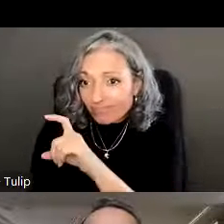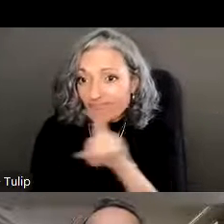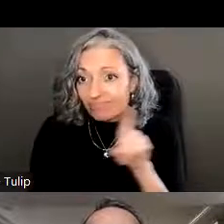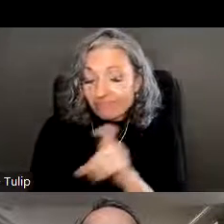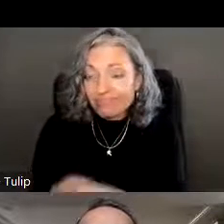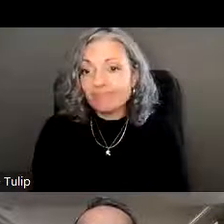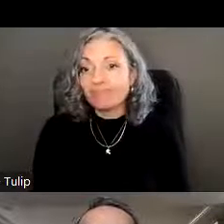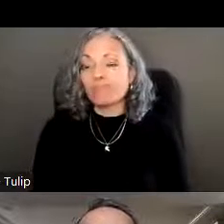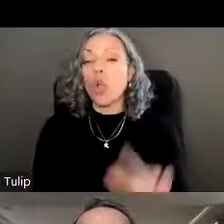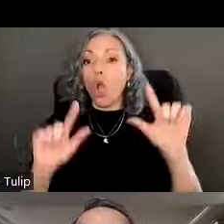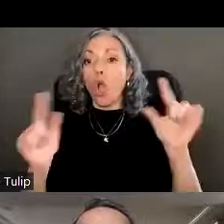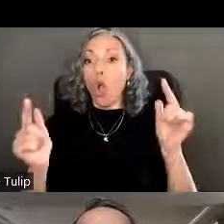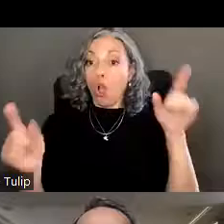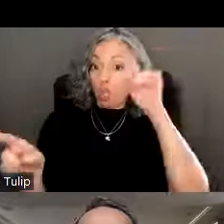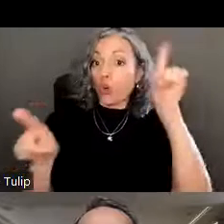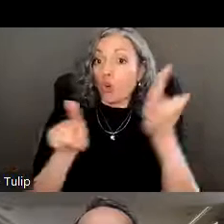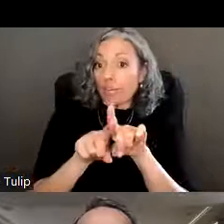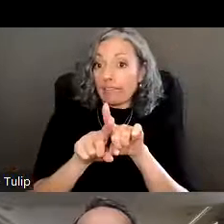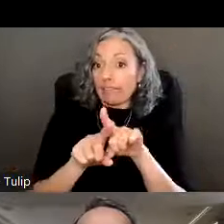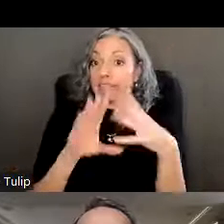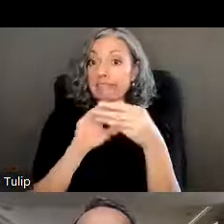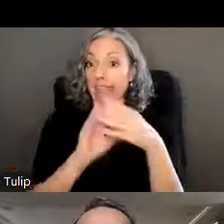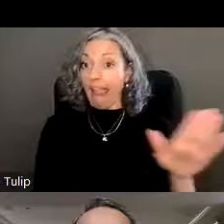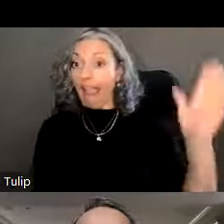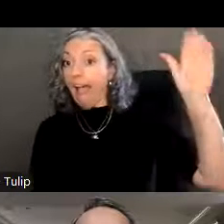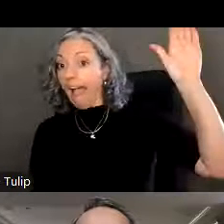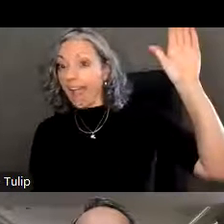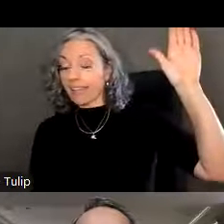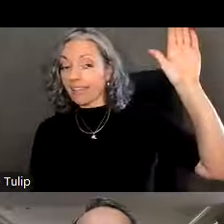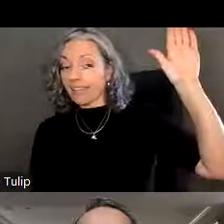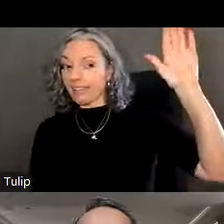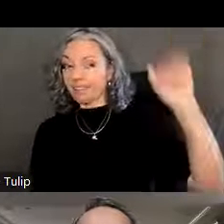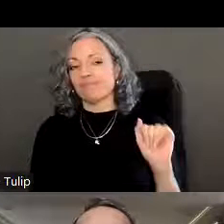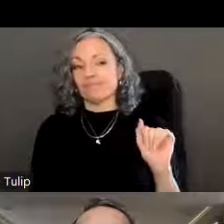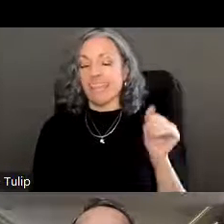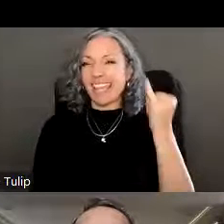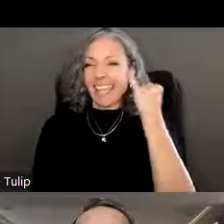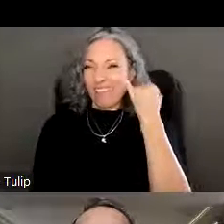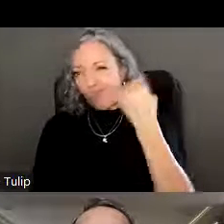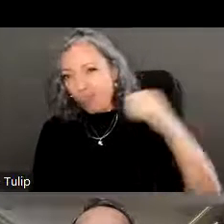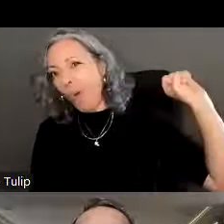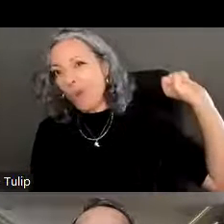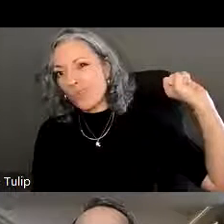All right, all those in favor signal by saying aye. Aye. Aye. All those opposed? Aye.